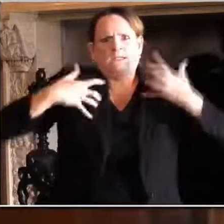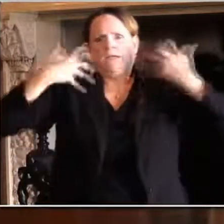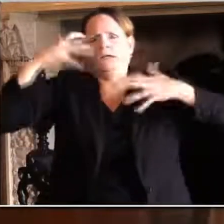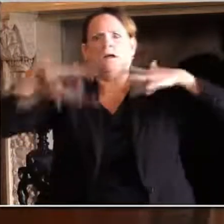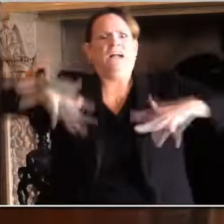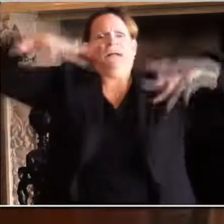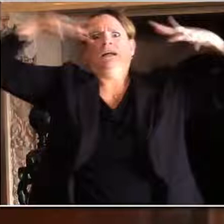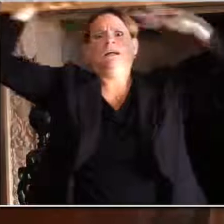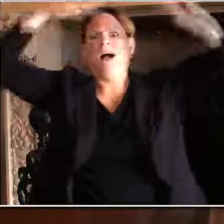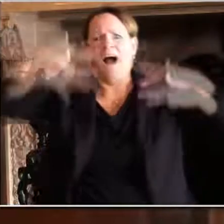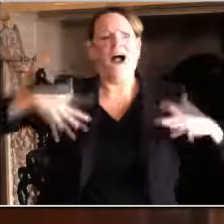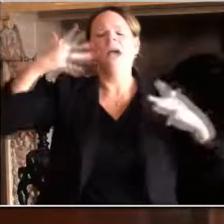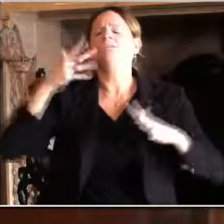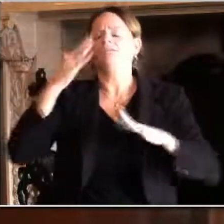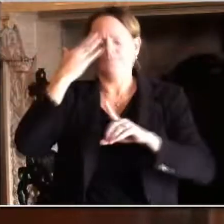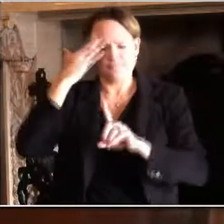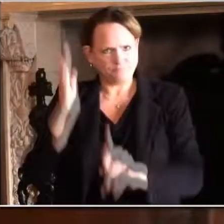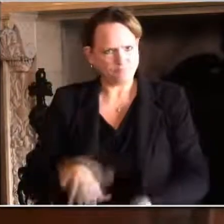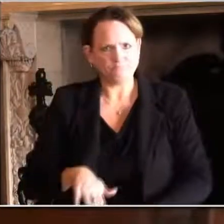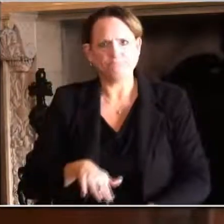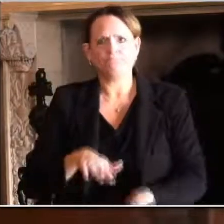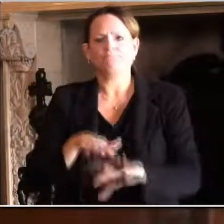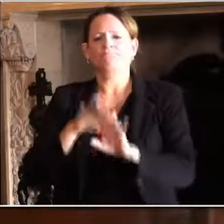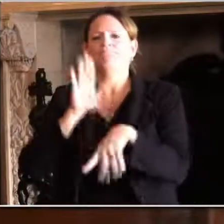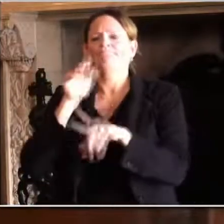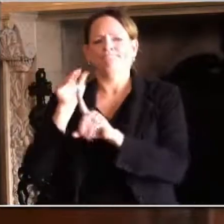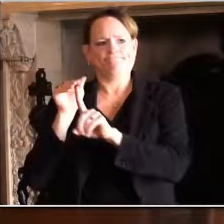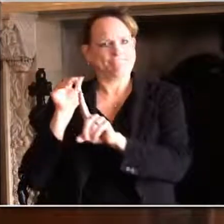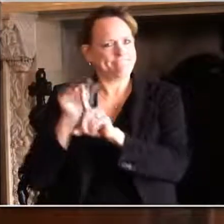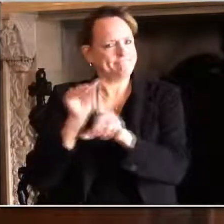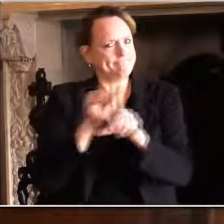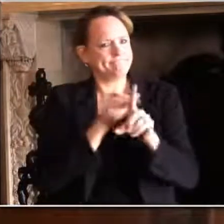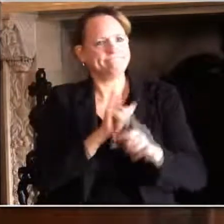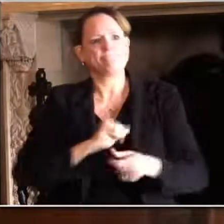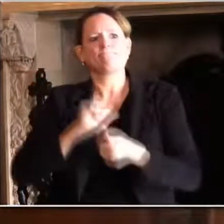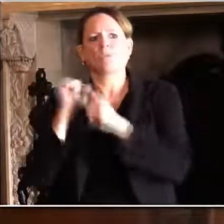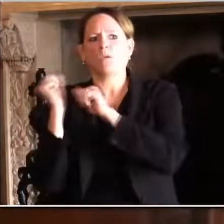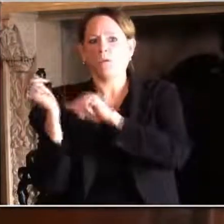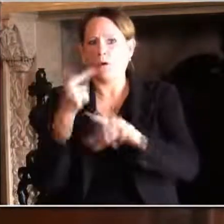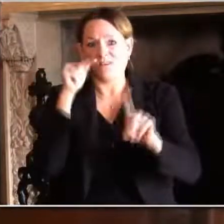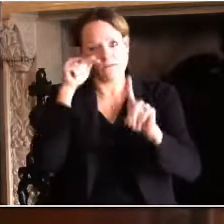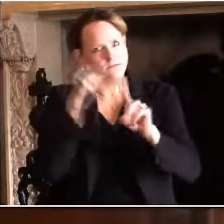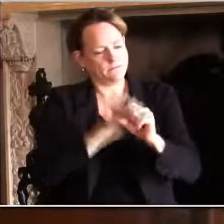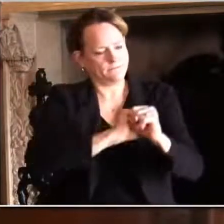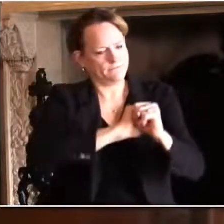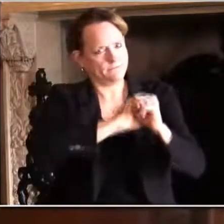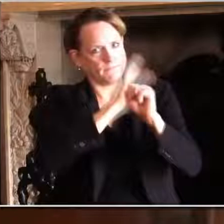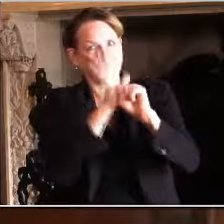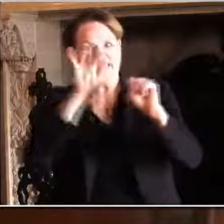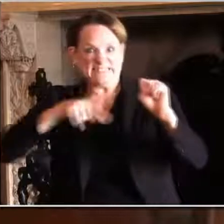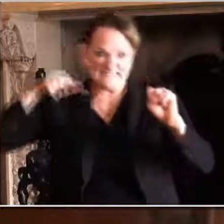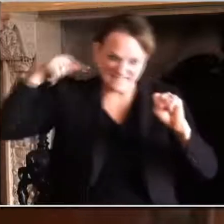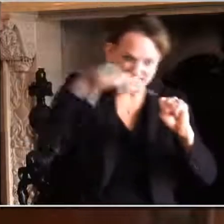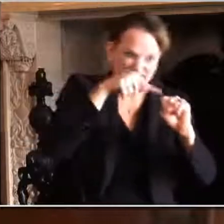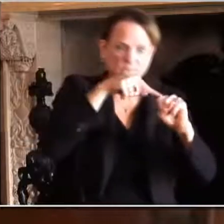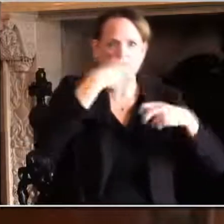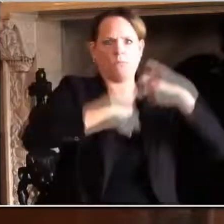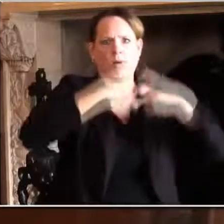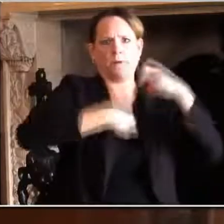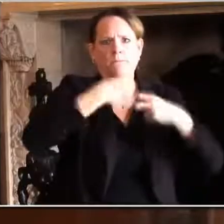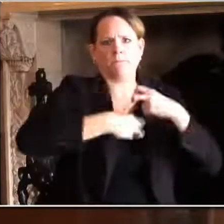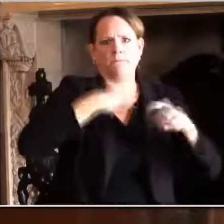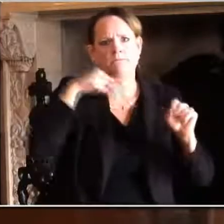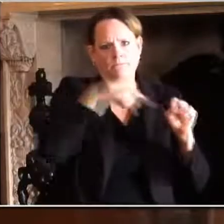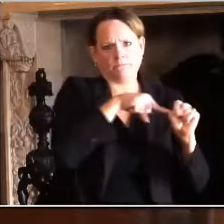want to remind everyone that we are in a battle against this virus. not against each other. Public health